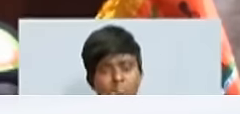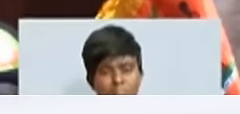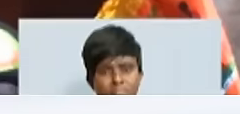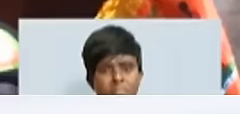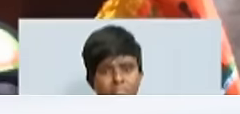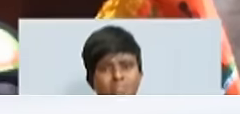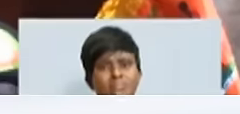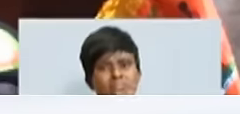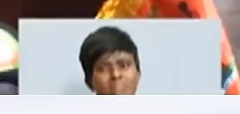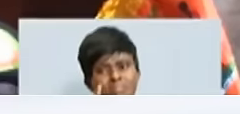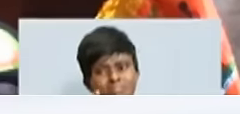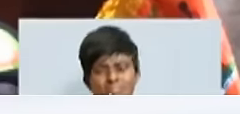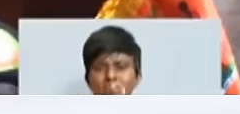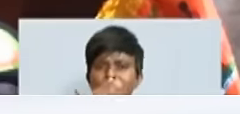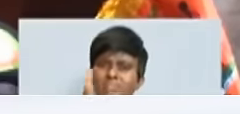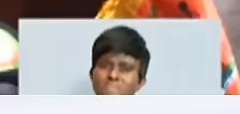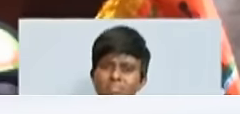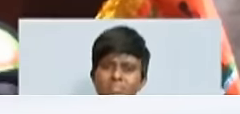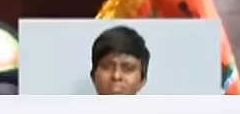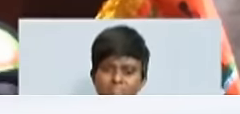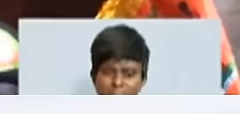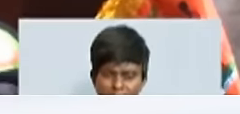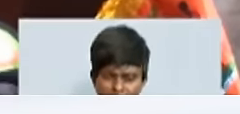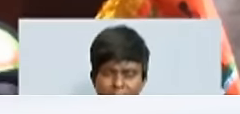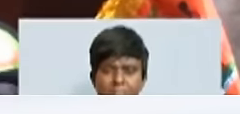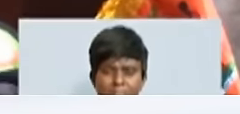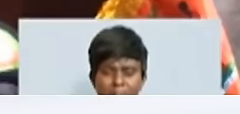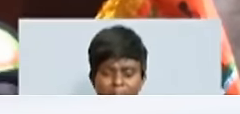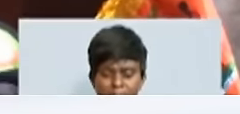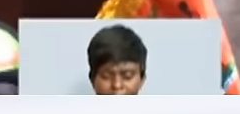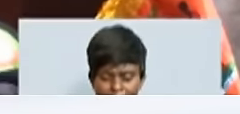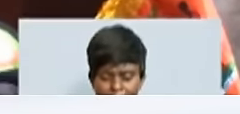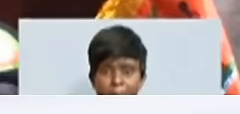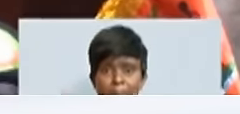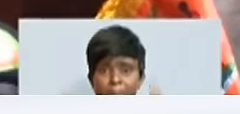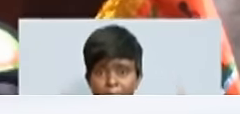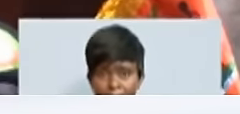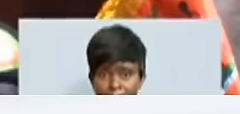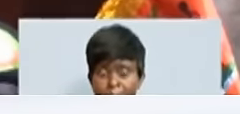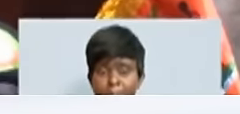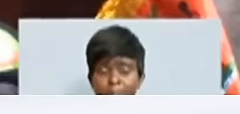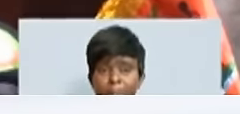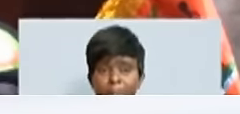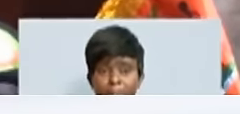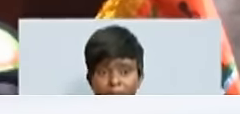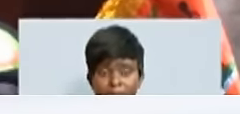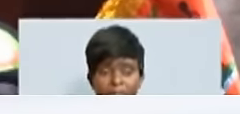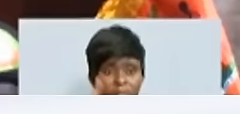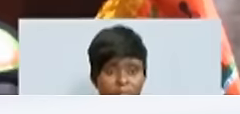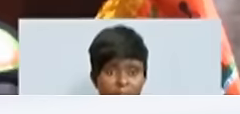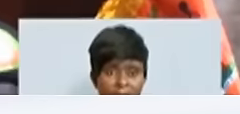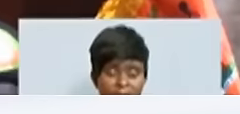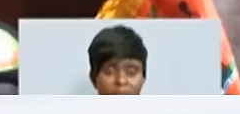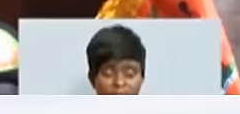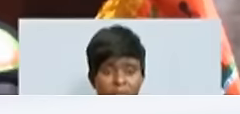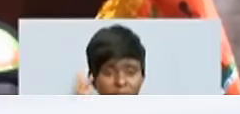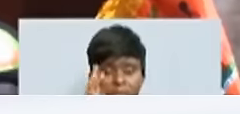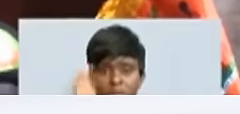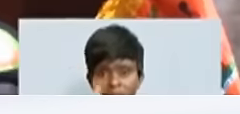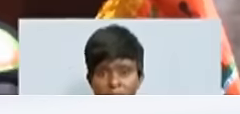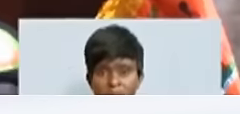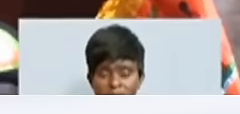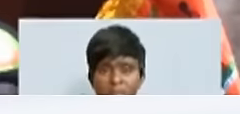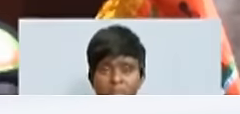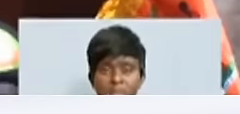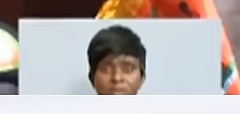in unsustainable environmental situations. We cannot and we will not